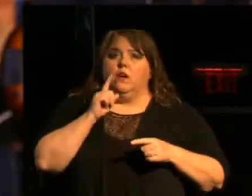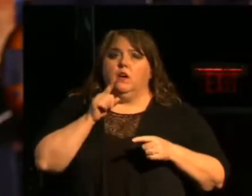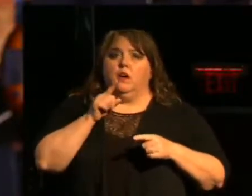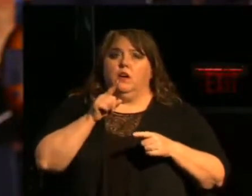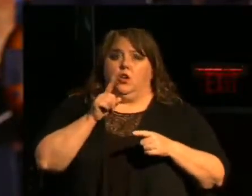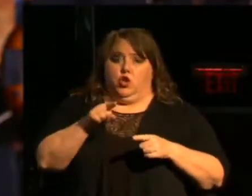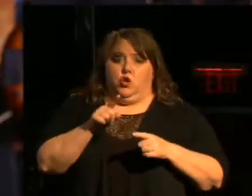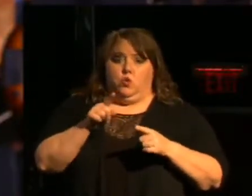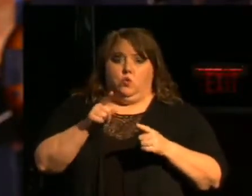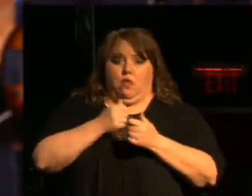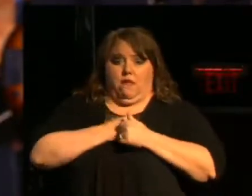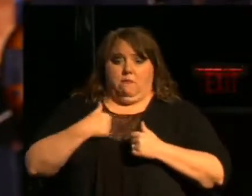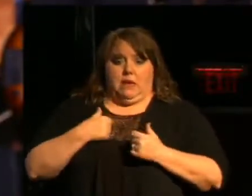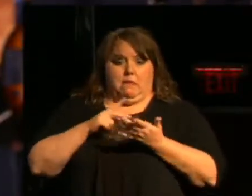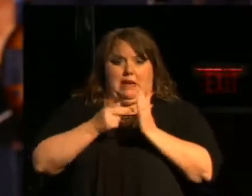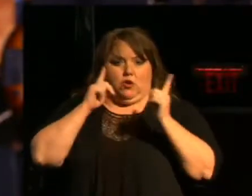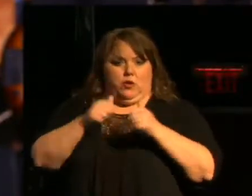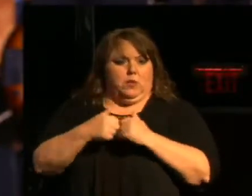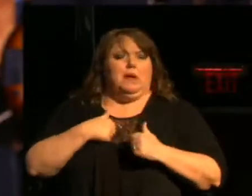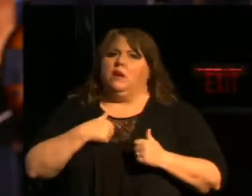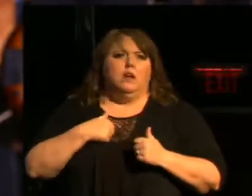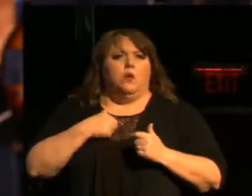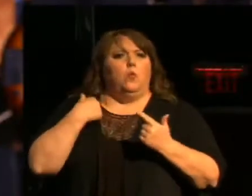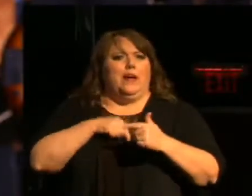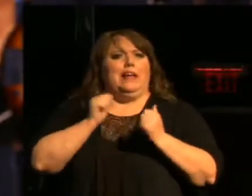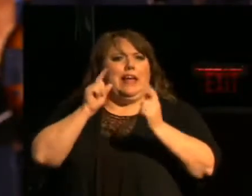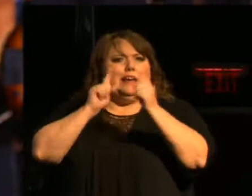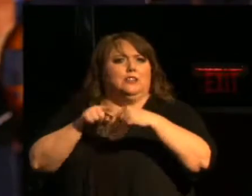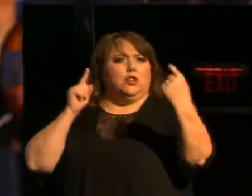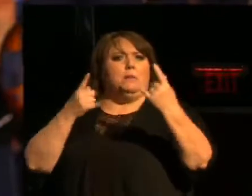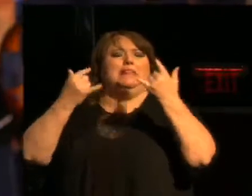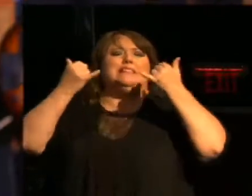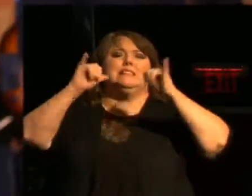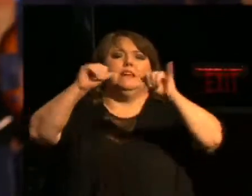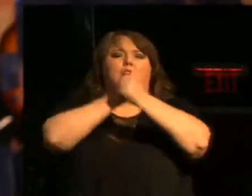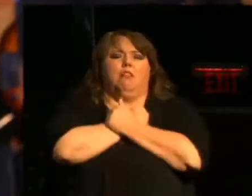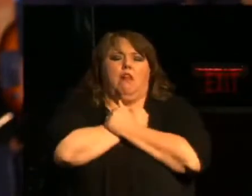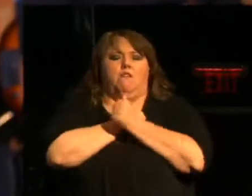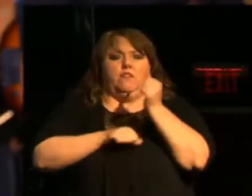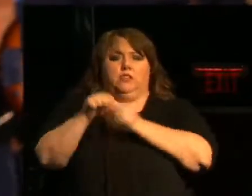And then you would hear on the side, you would hear, oh, beautiful,